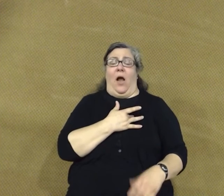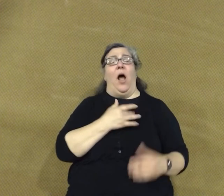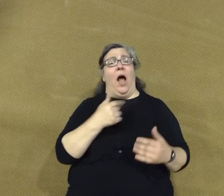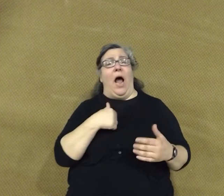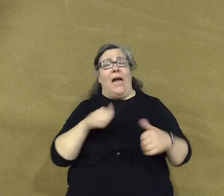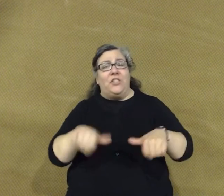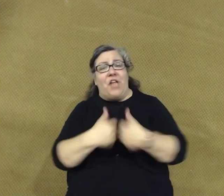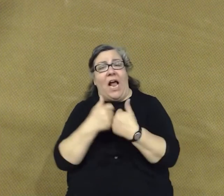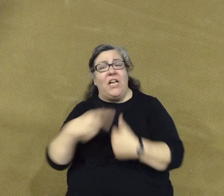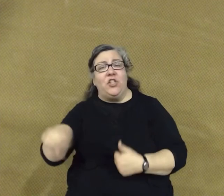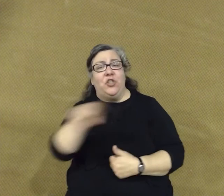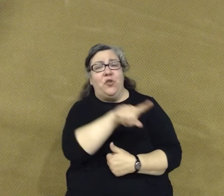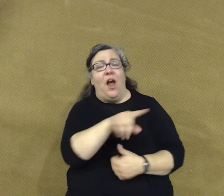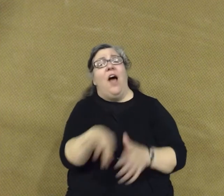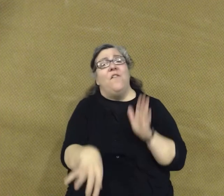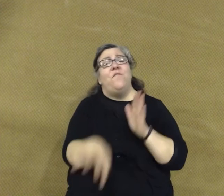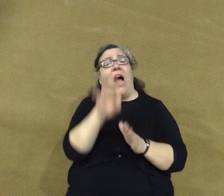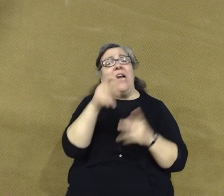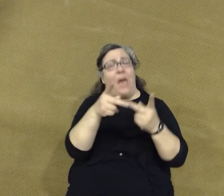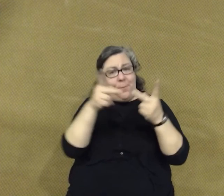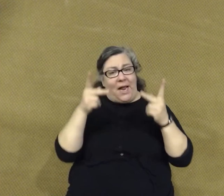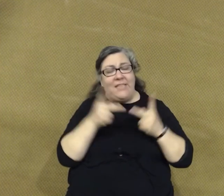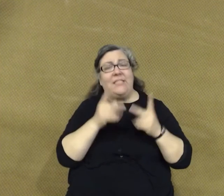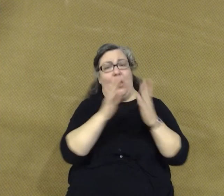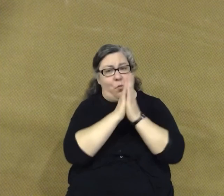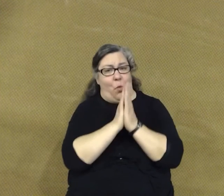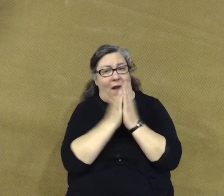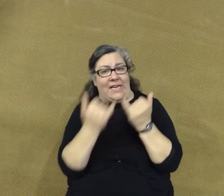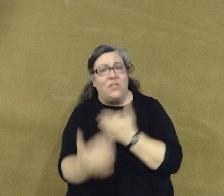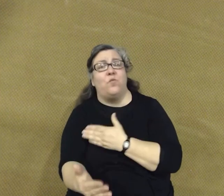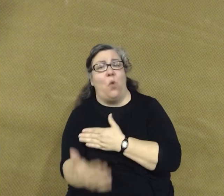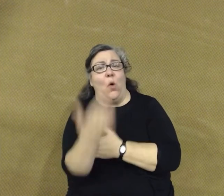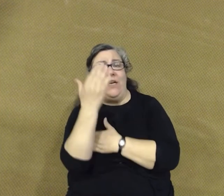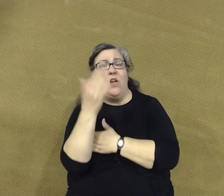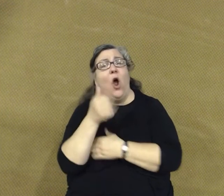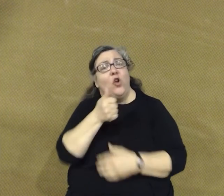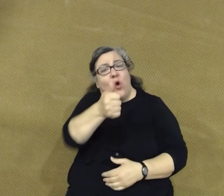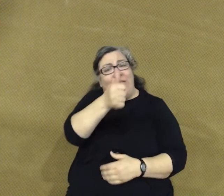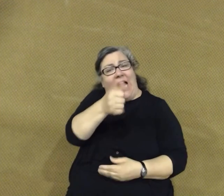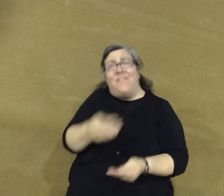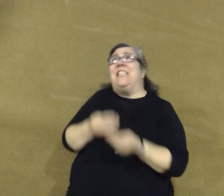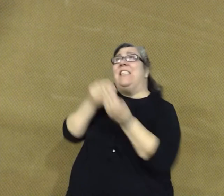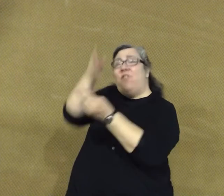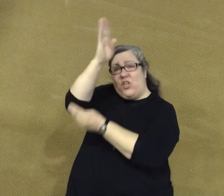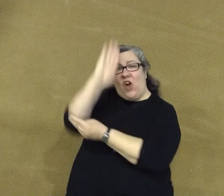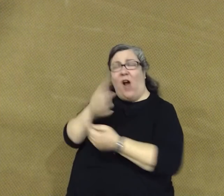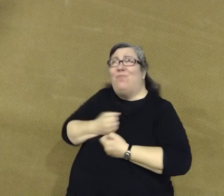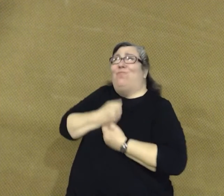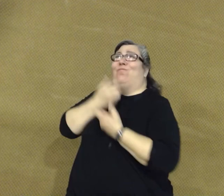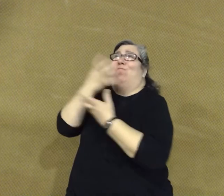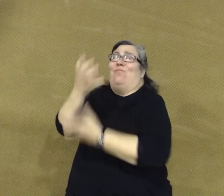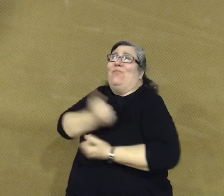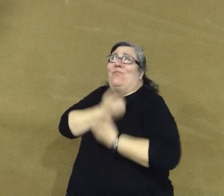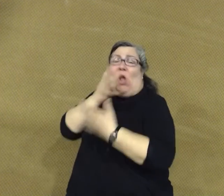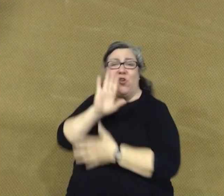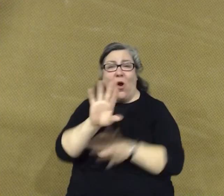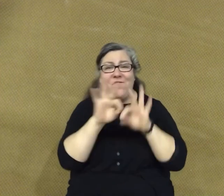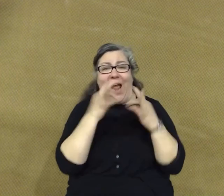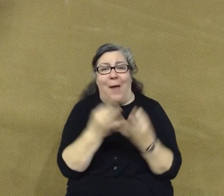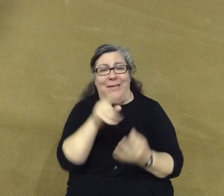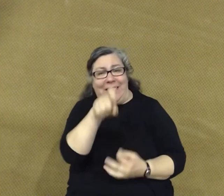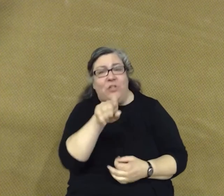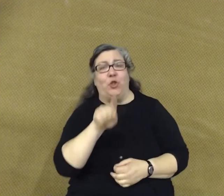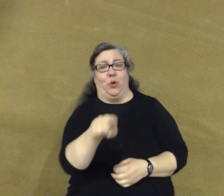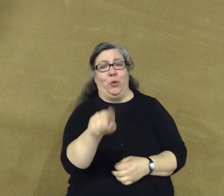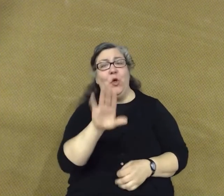spirit, I challenge you, find a place to pray this morning. Give yourself to God. Pour your heart out. Your family needs